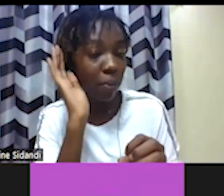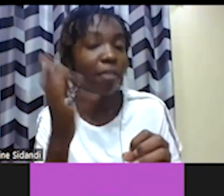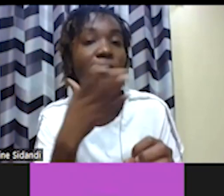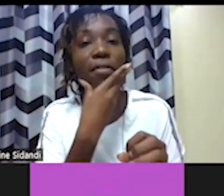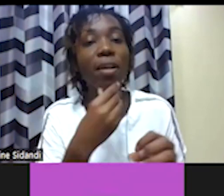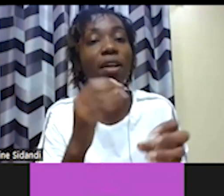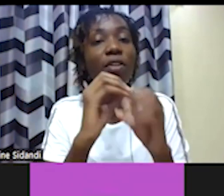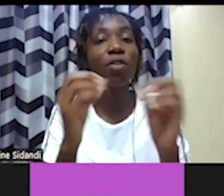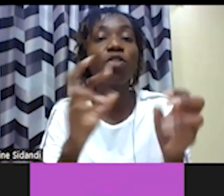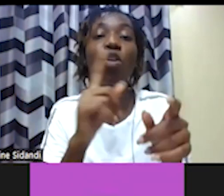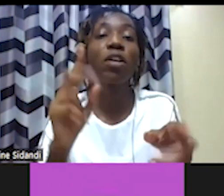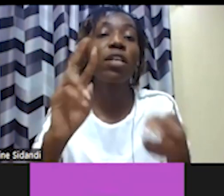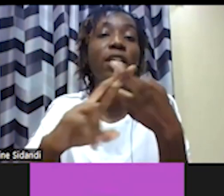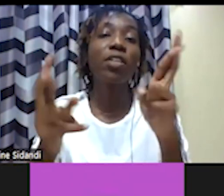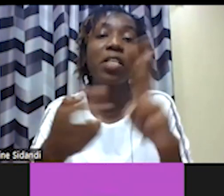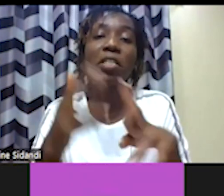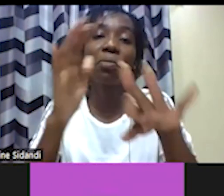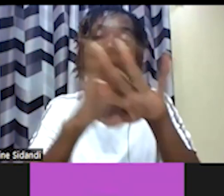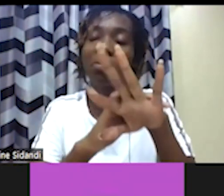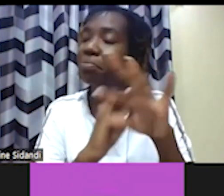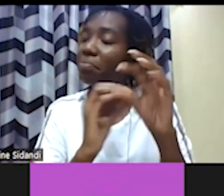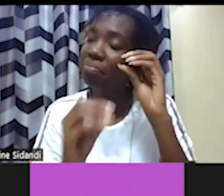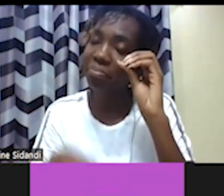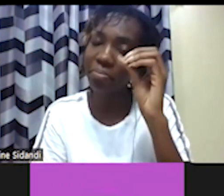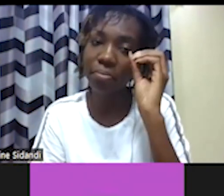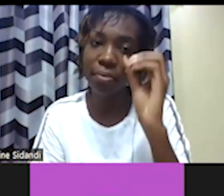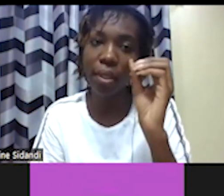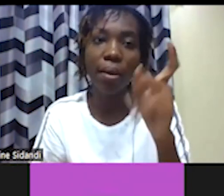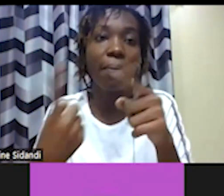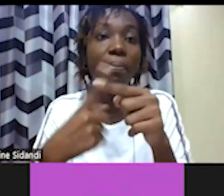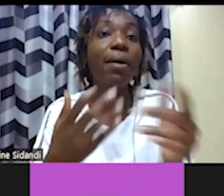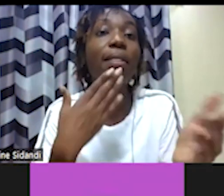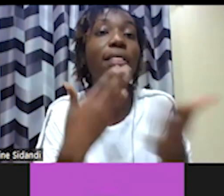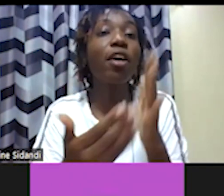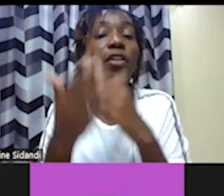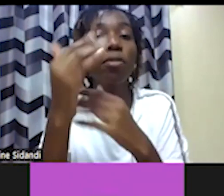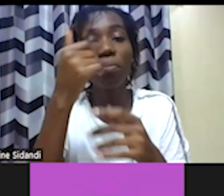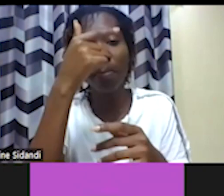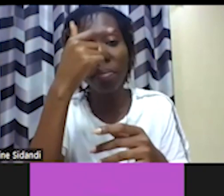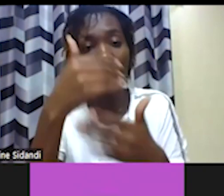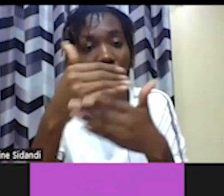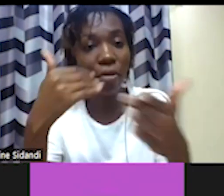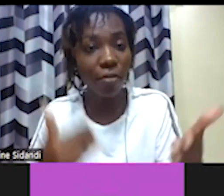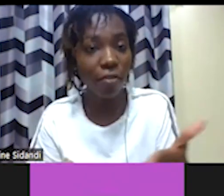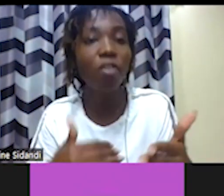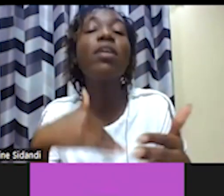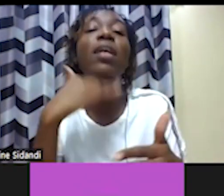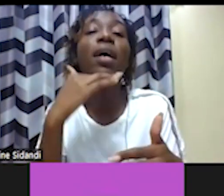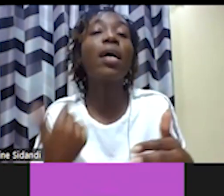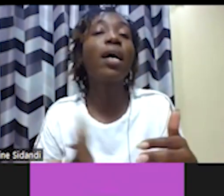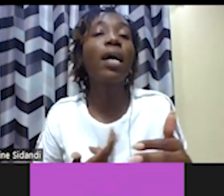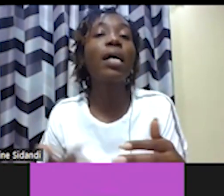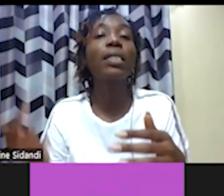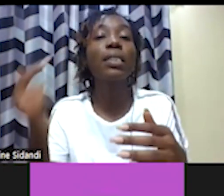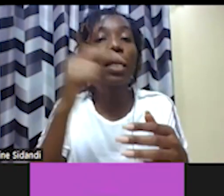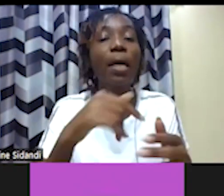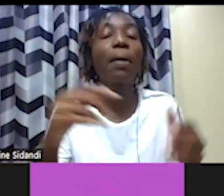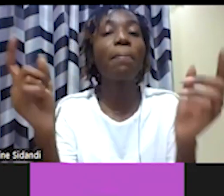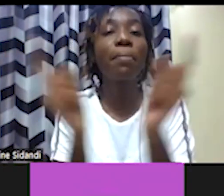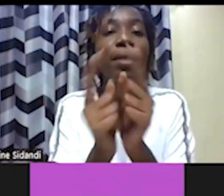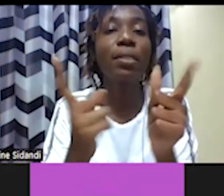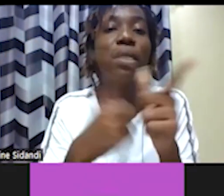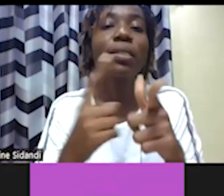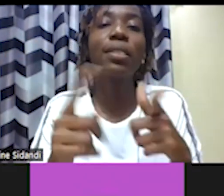not good at all. And I thank God that before he died, like we mended fences when he came and just told me, okay, I wanted